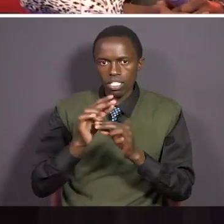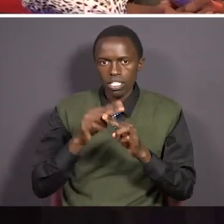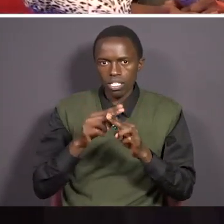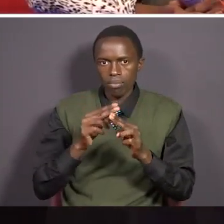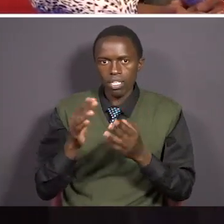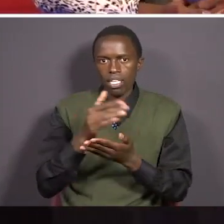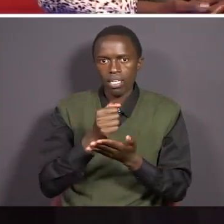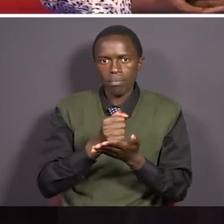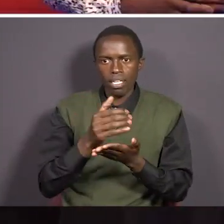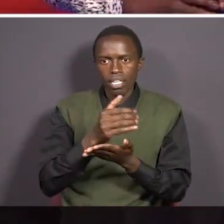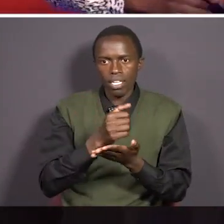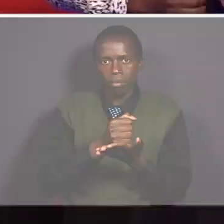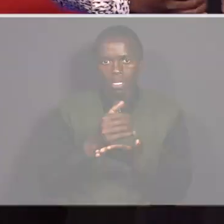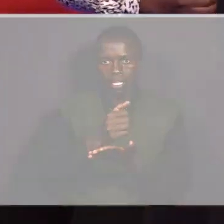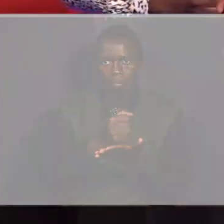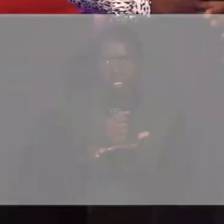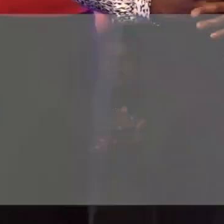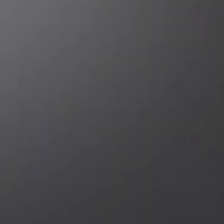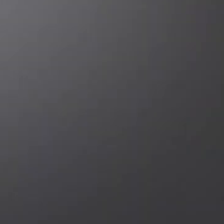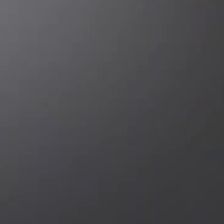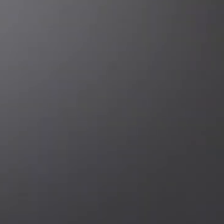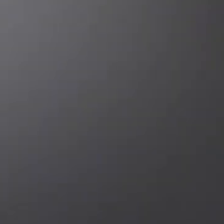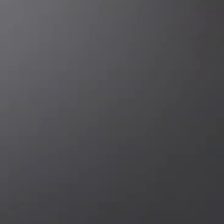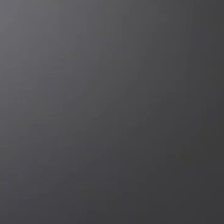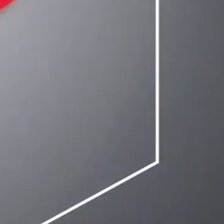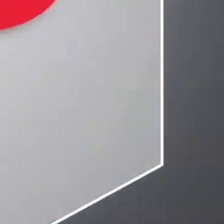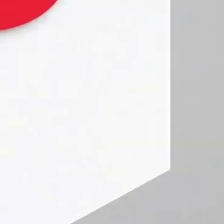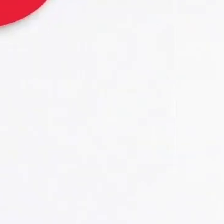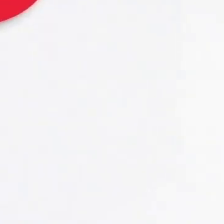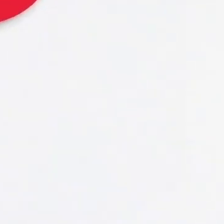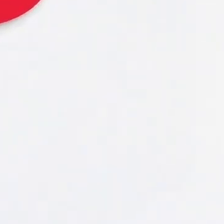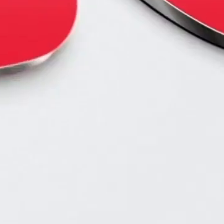name. Amen, amen, amen.